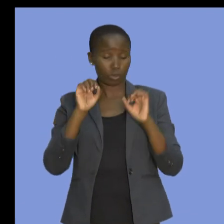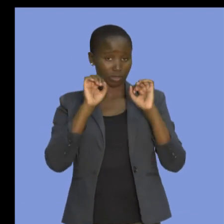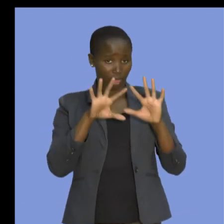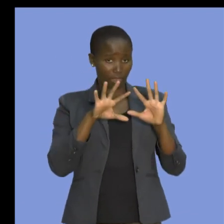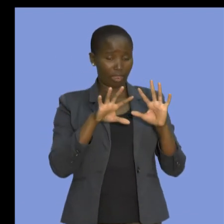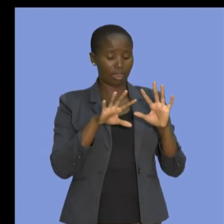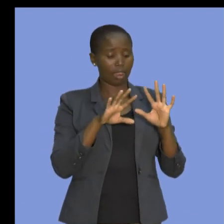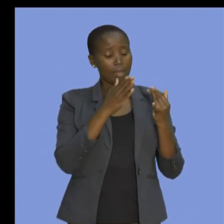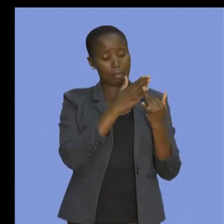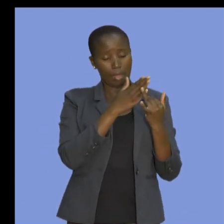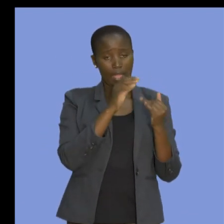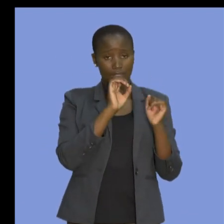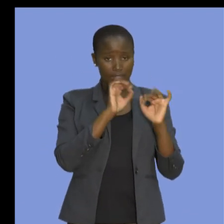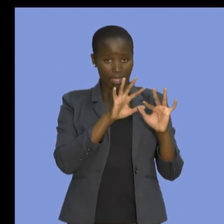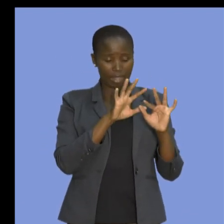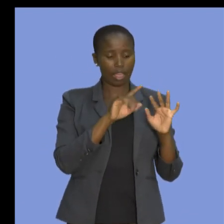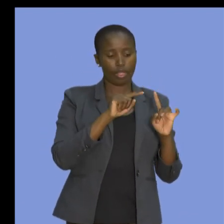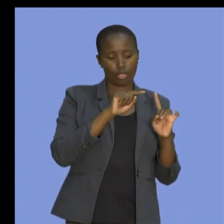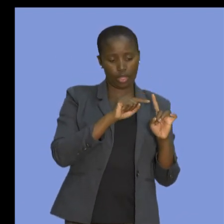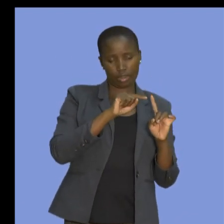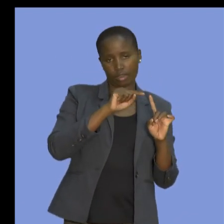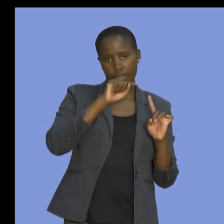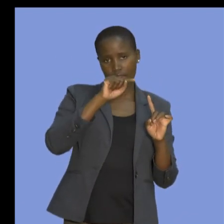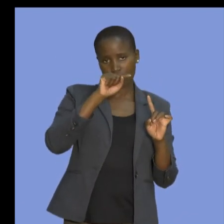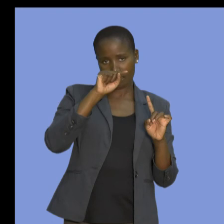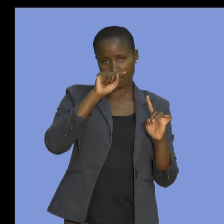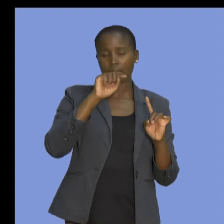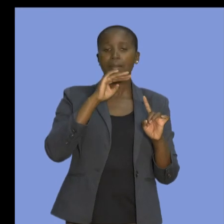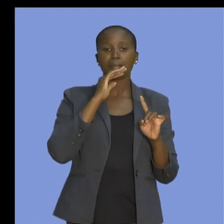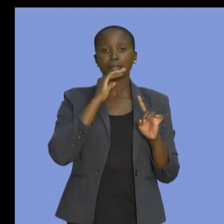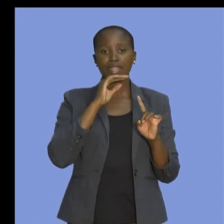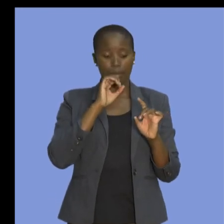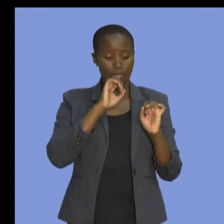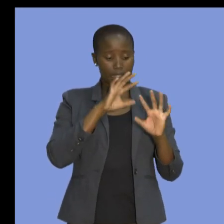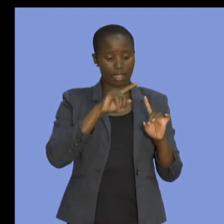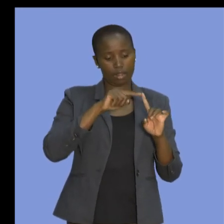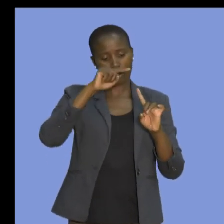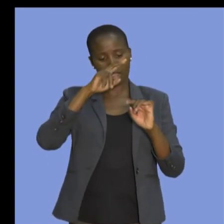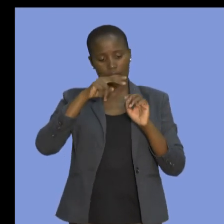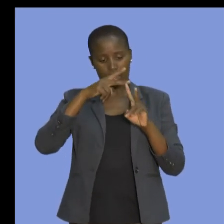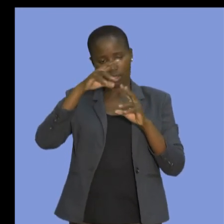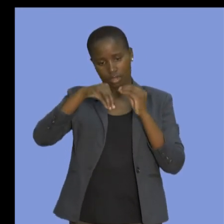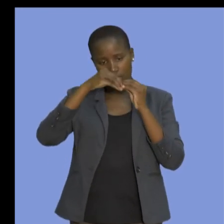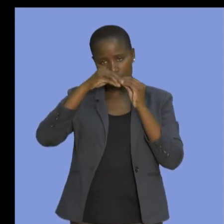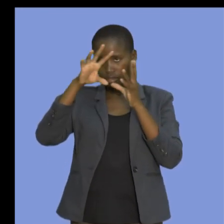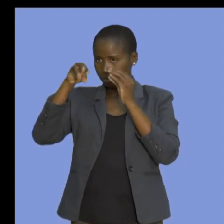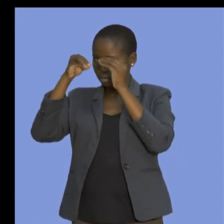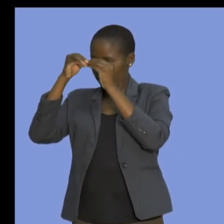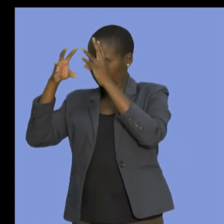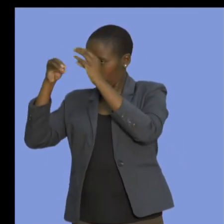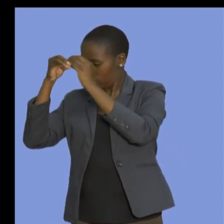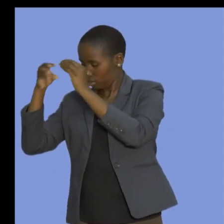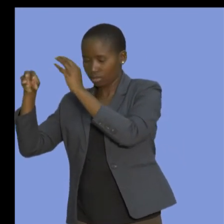10, and the cumulative frequency. So the end point, 10, another end point was 20, 30, 40,